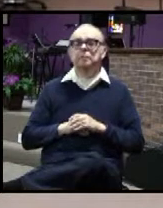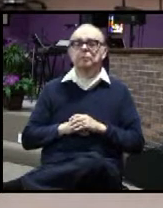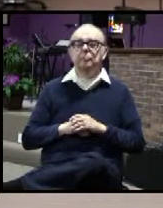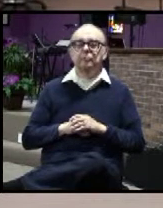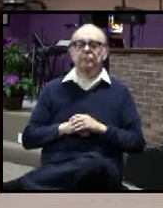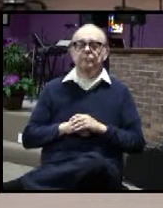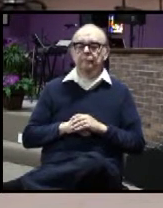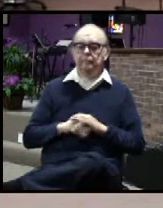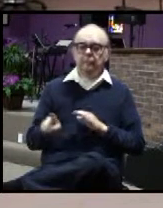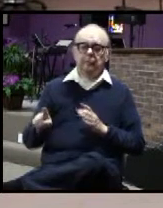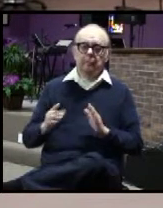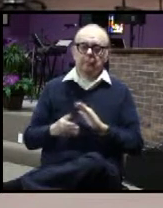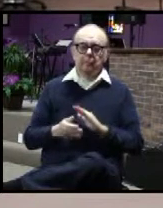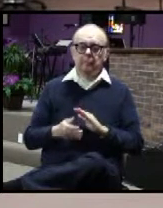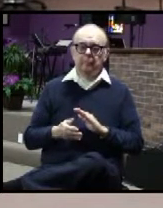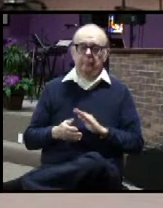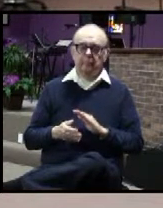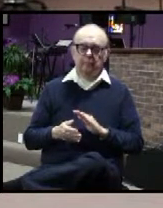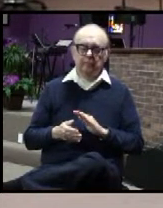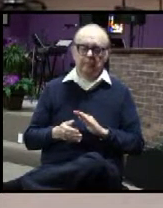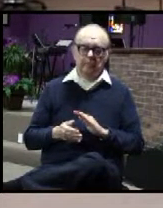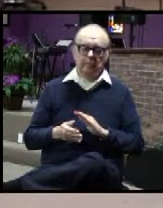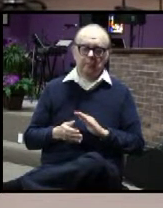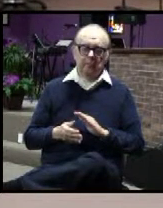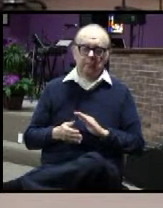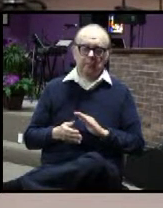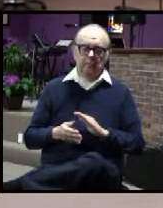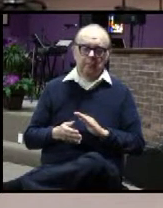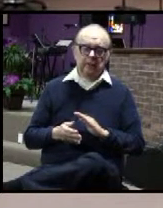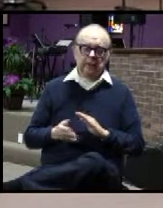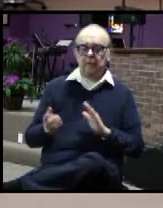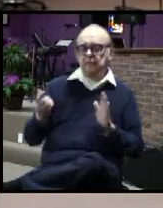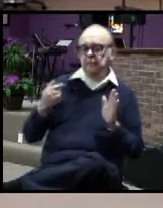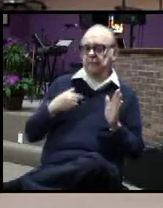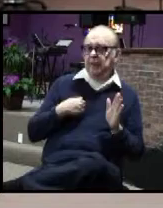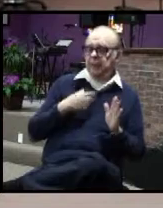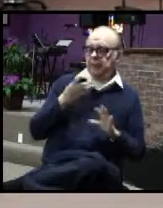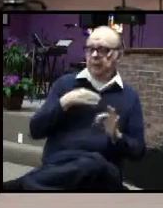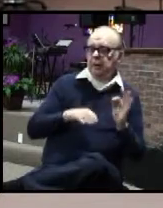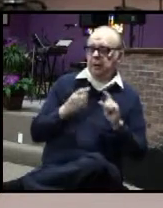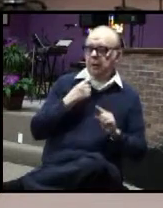They should be coming this side, not me going to the other side.